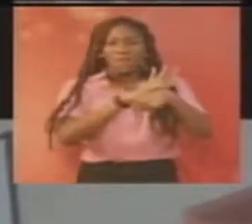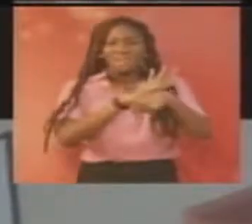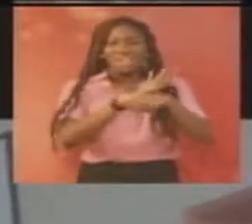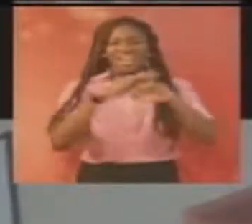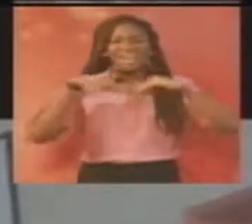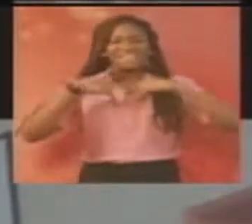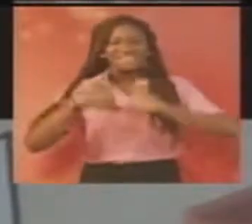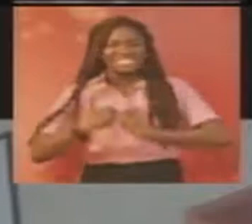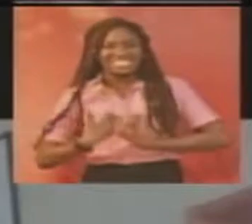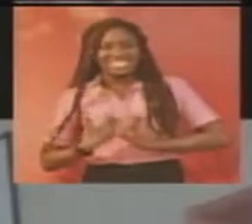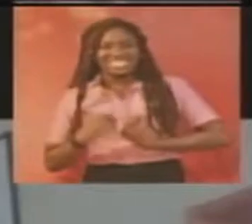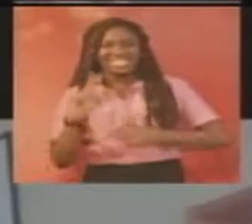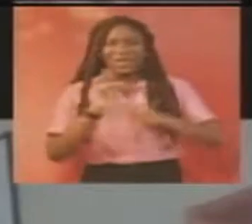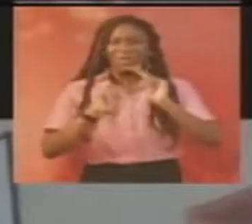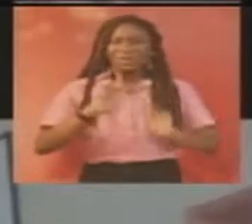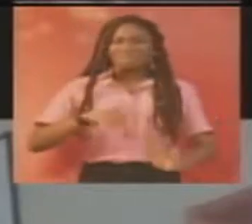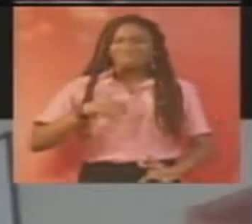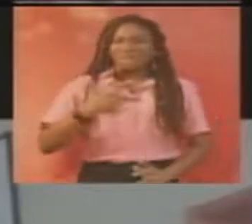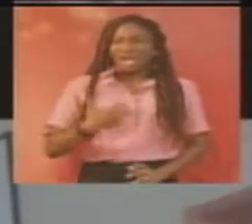people have been feeling now.